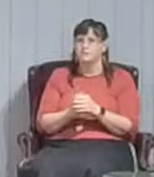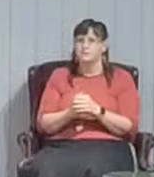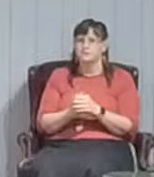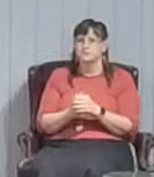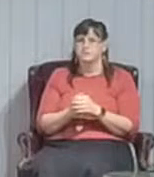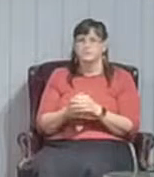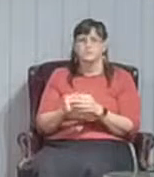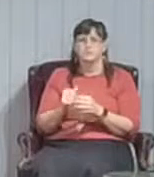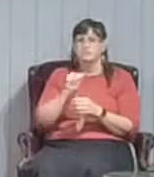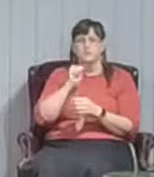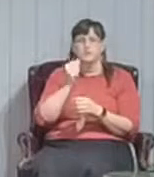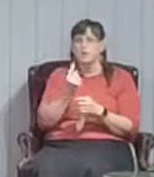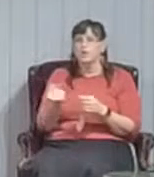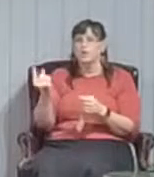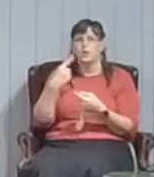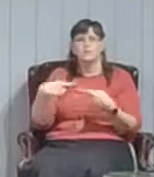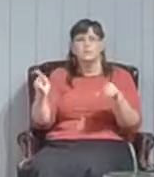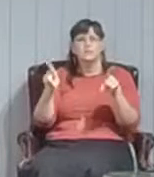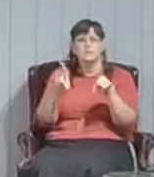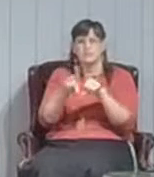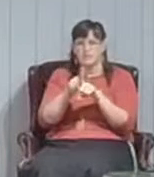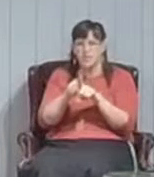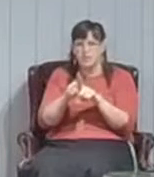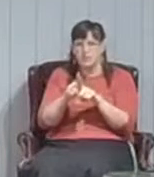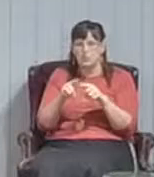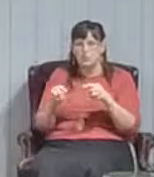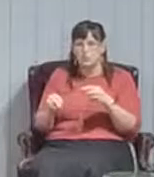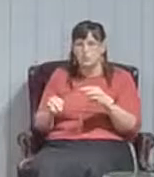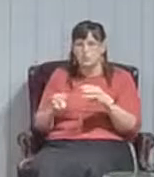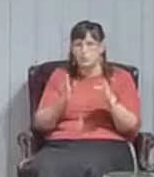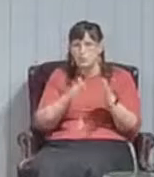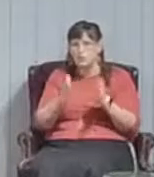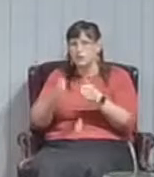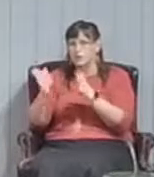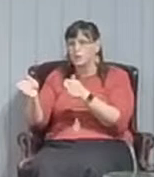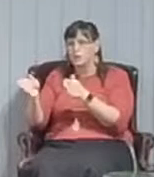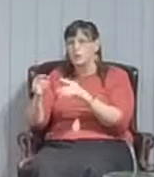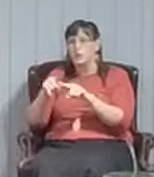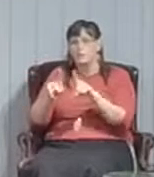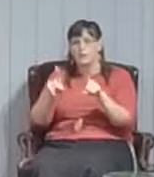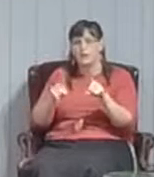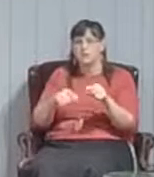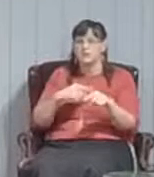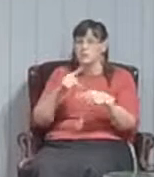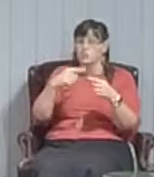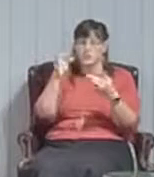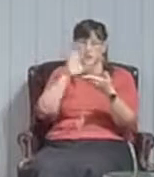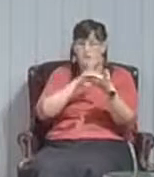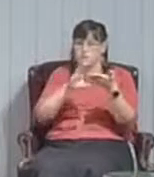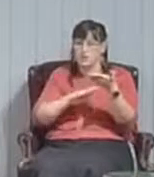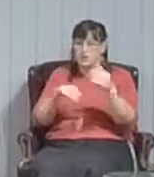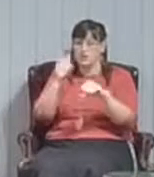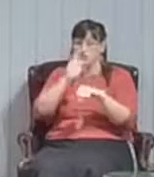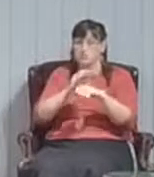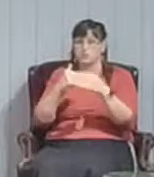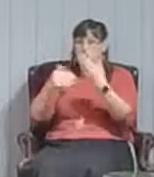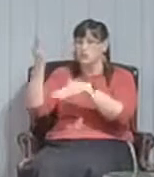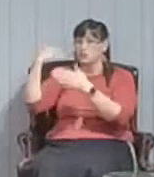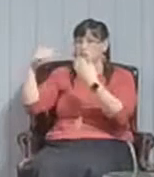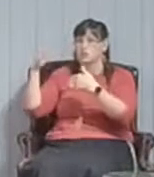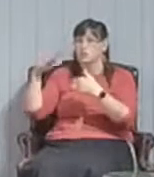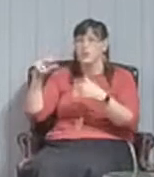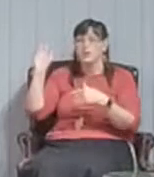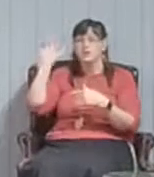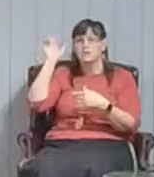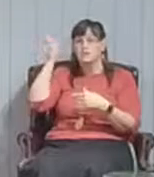4. They don't always happen in that same order, but it seems to me like when I study church history that Satan kind of mixes them